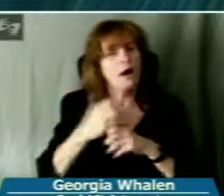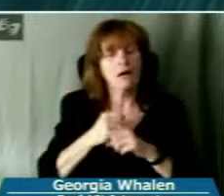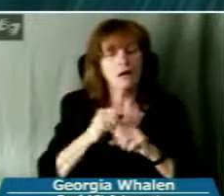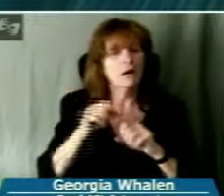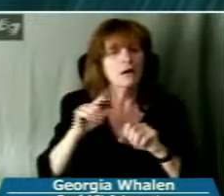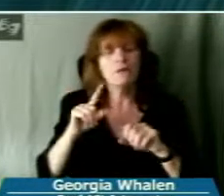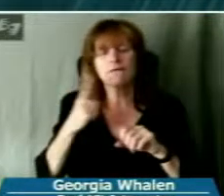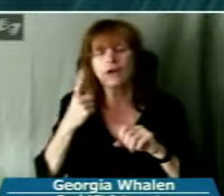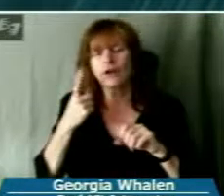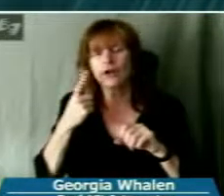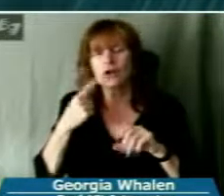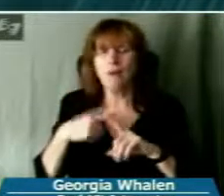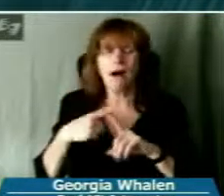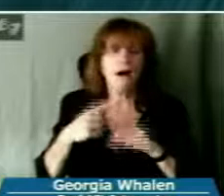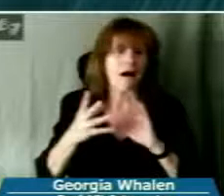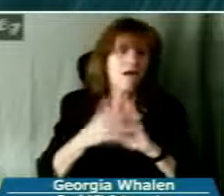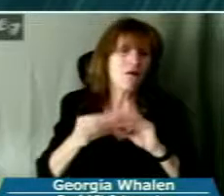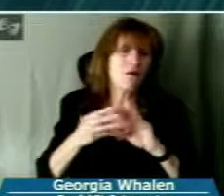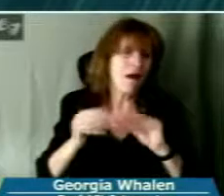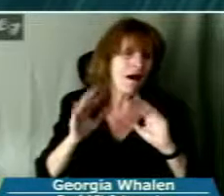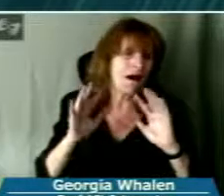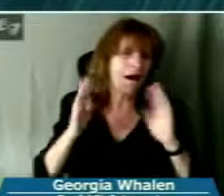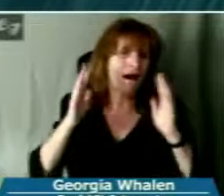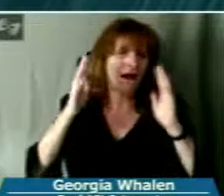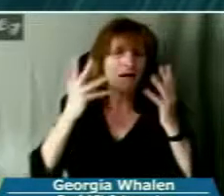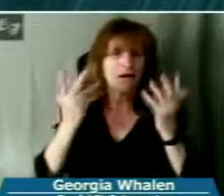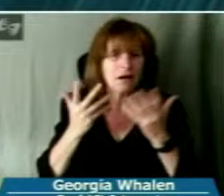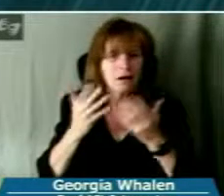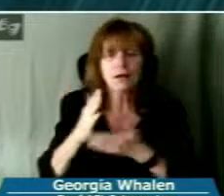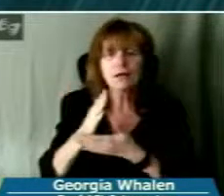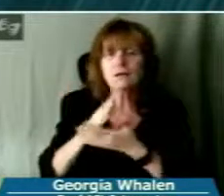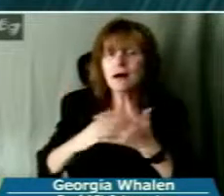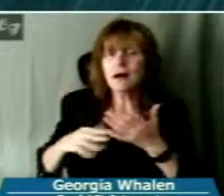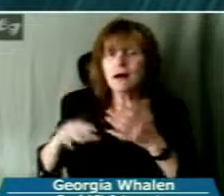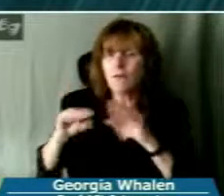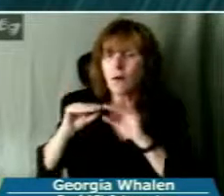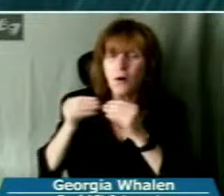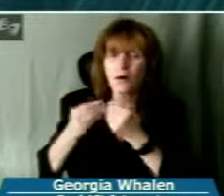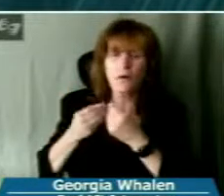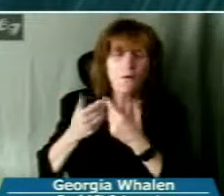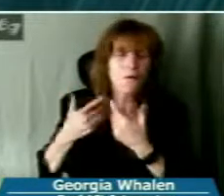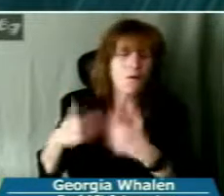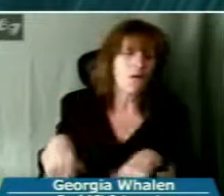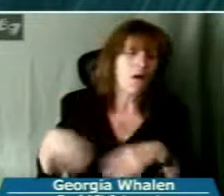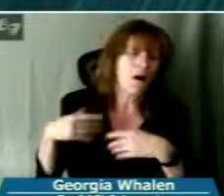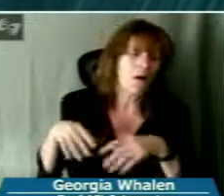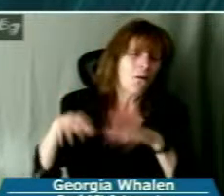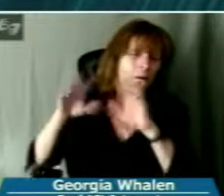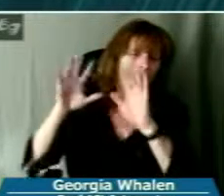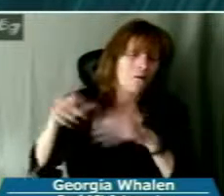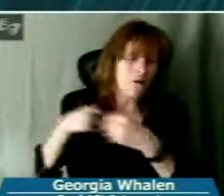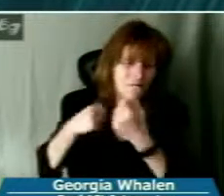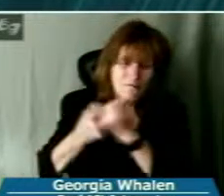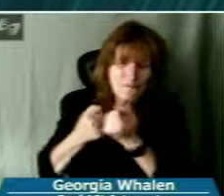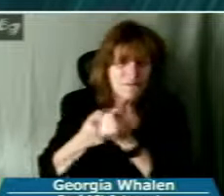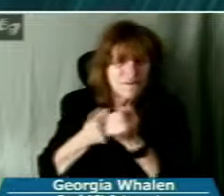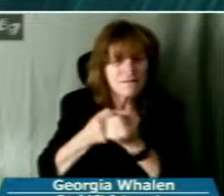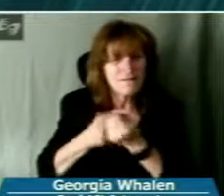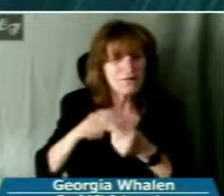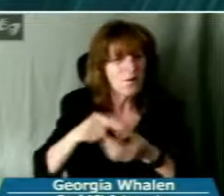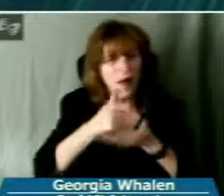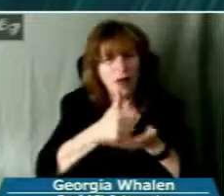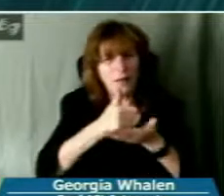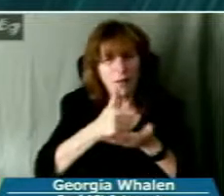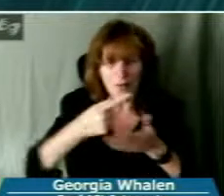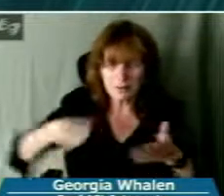following organizations that are going above and beyond in our community to be helpful and help